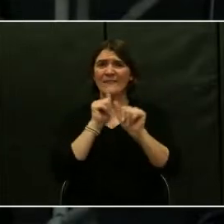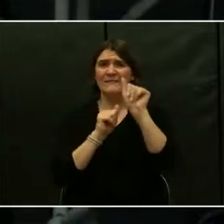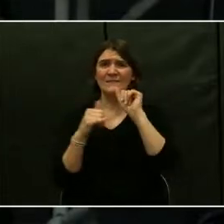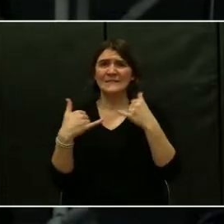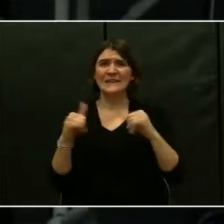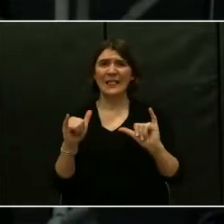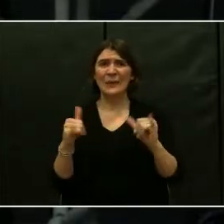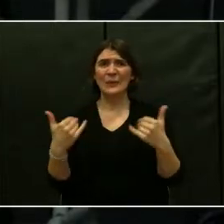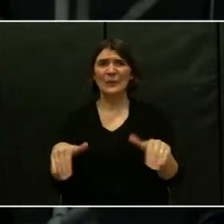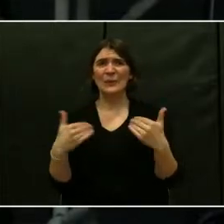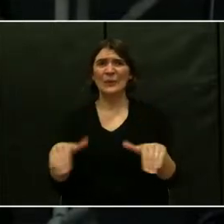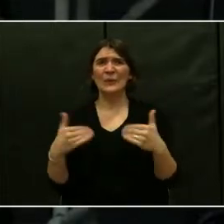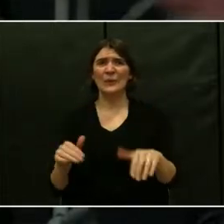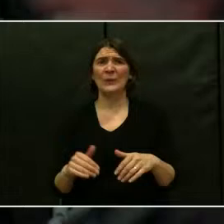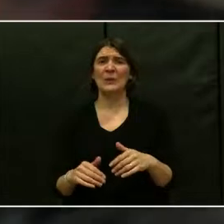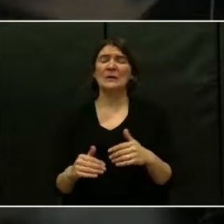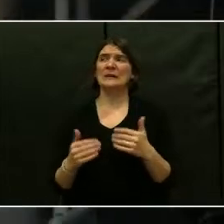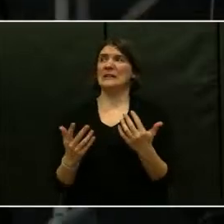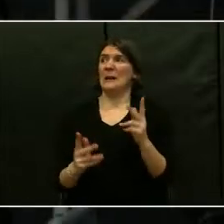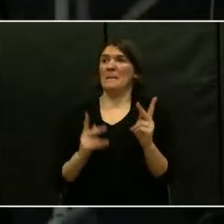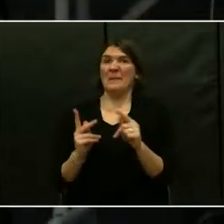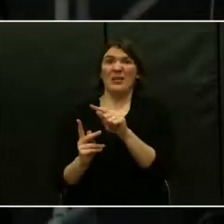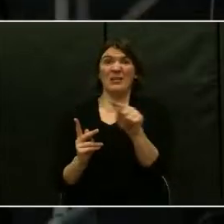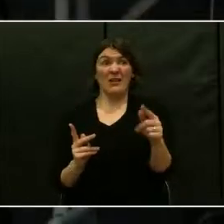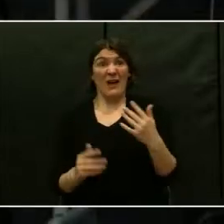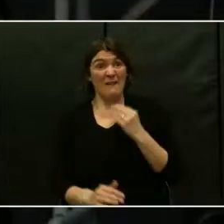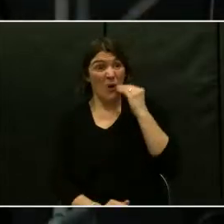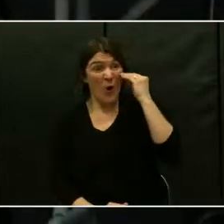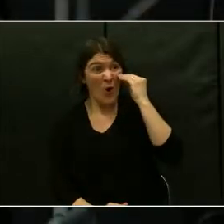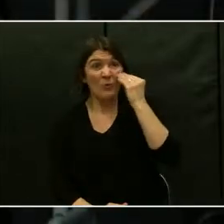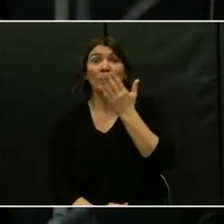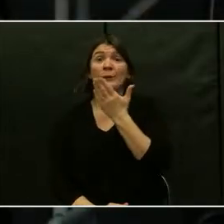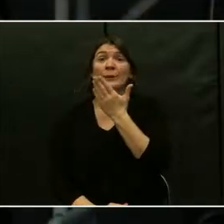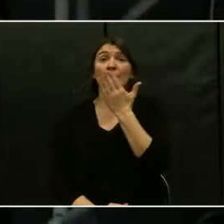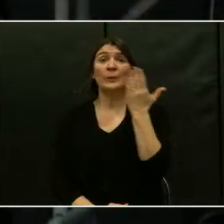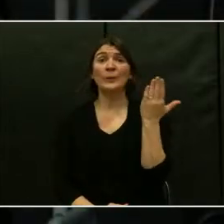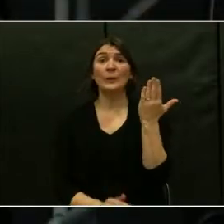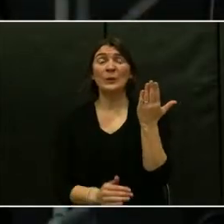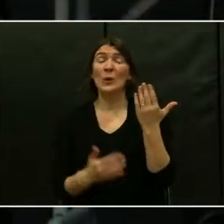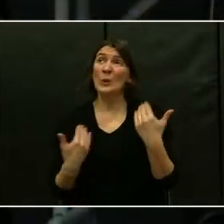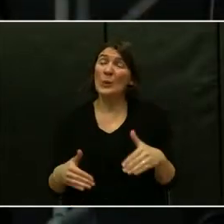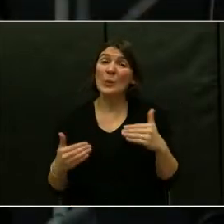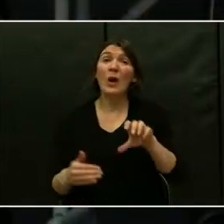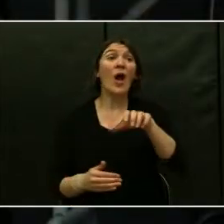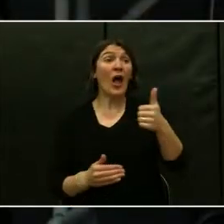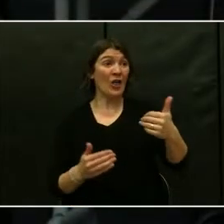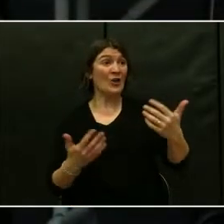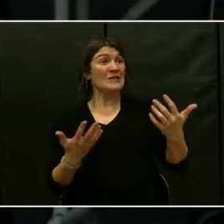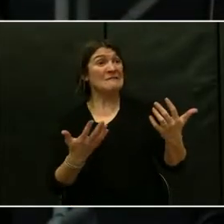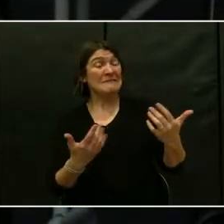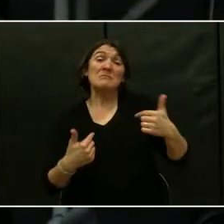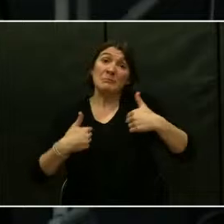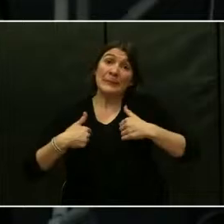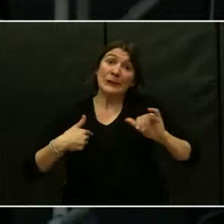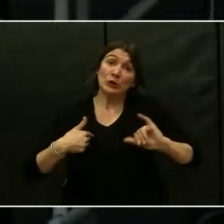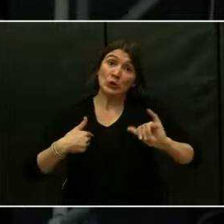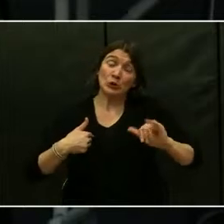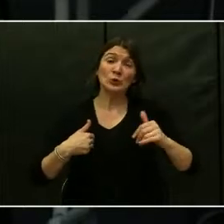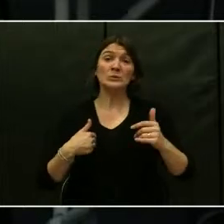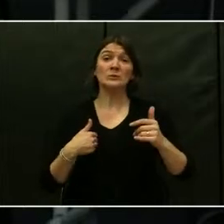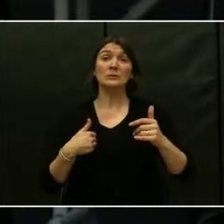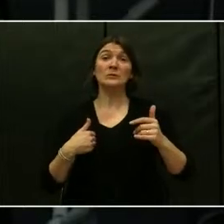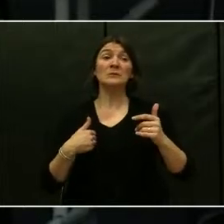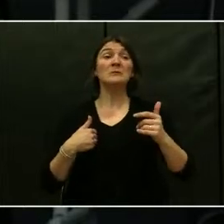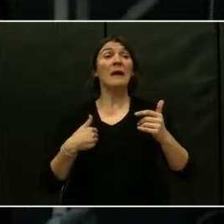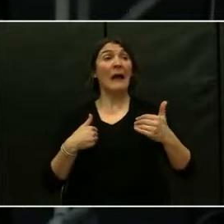suffering many people have known permanent place to call home other people including myself